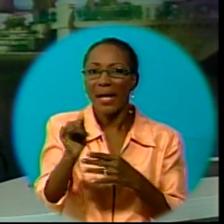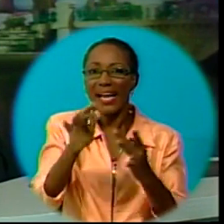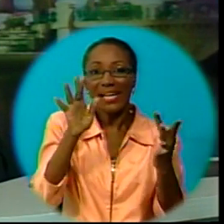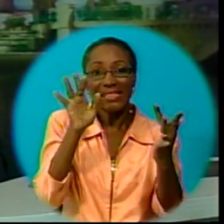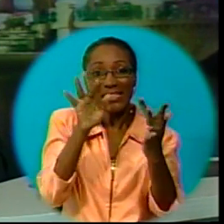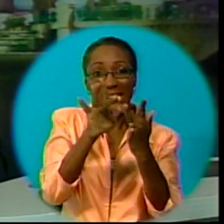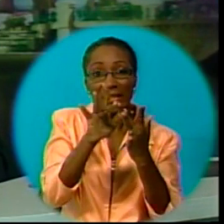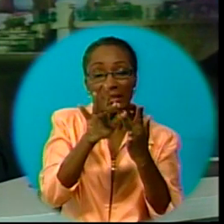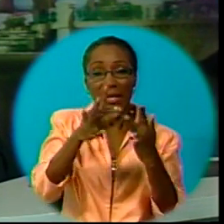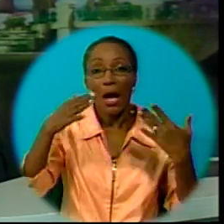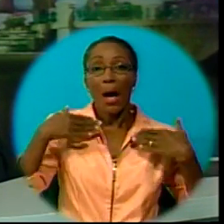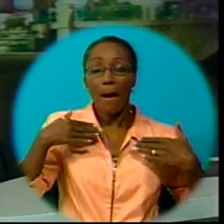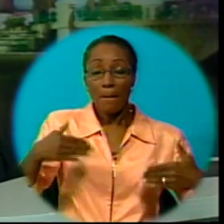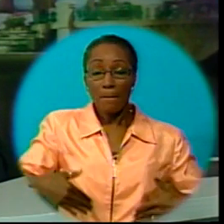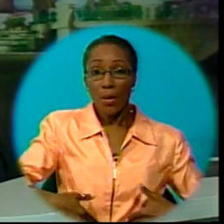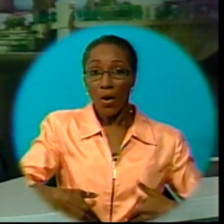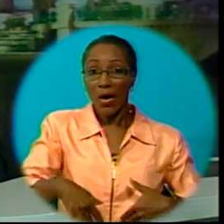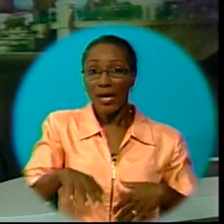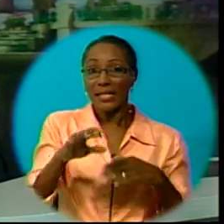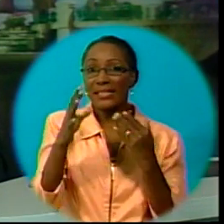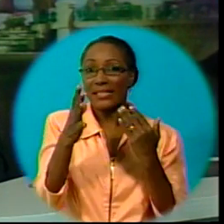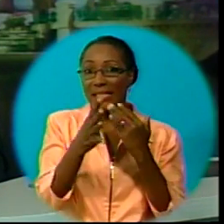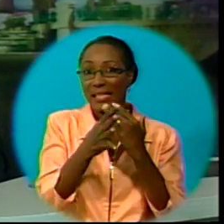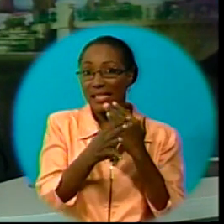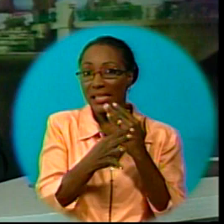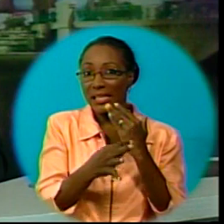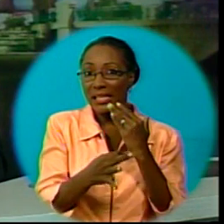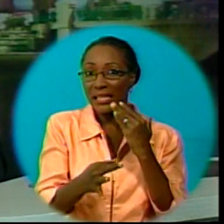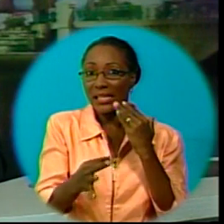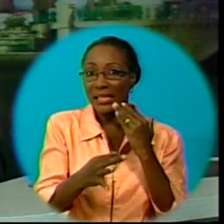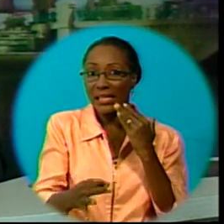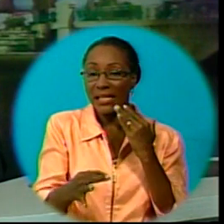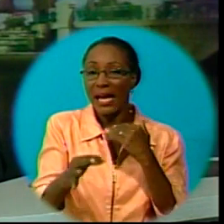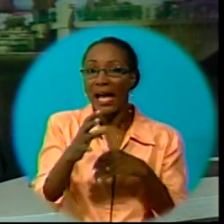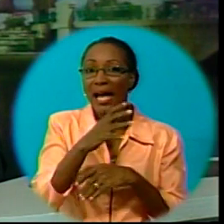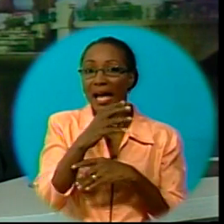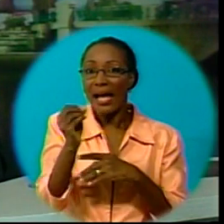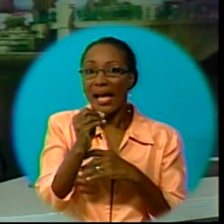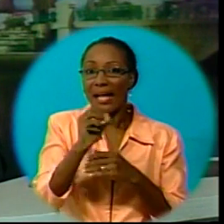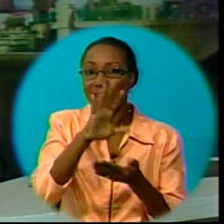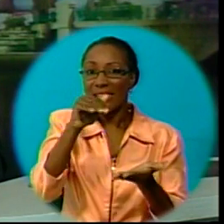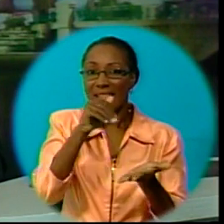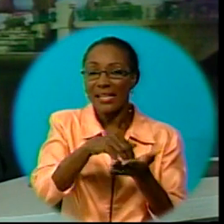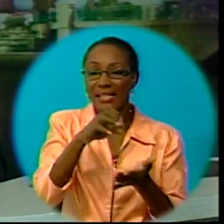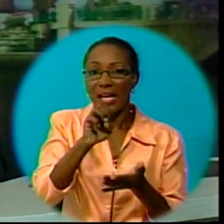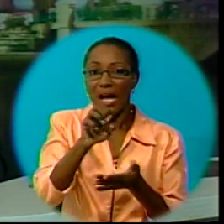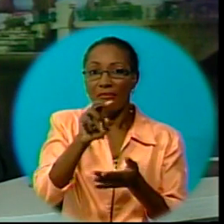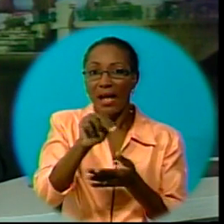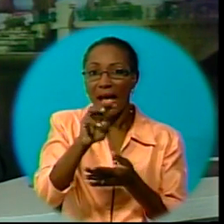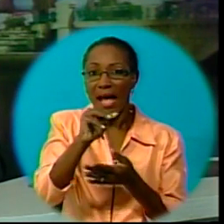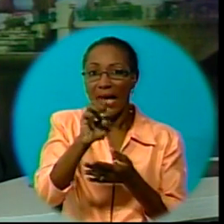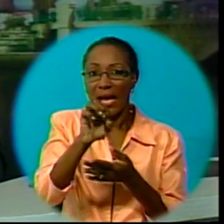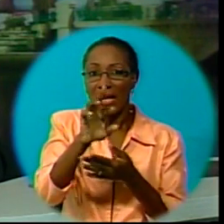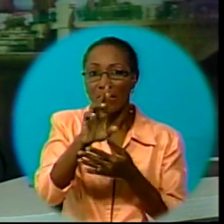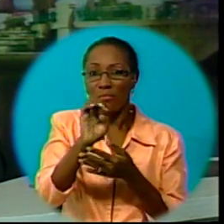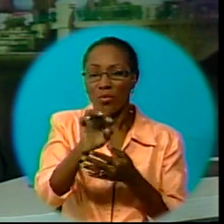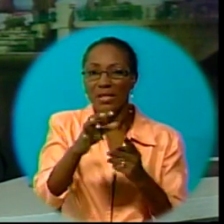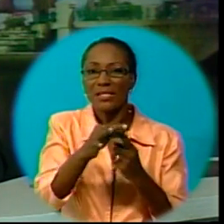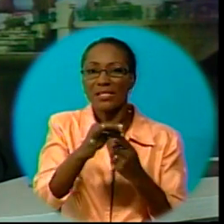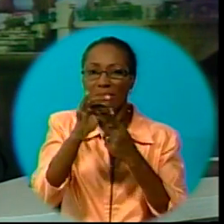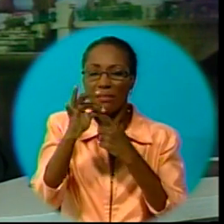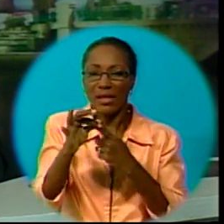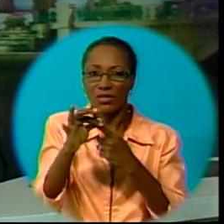bodily fluids of ill and deceased persons, and it says the center at Enmore was specifically designed for the management of